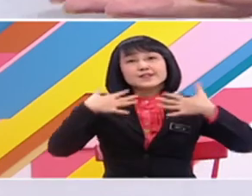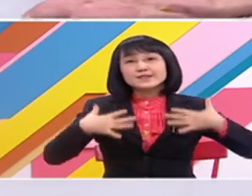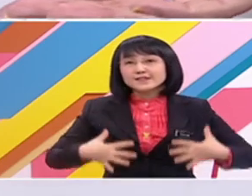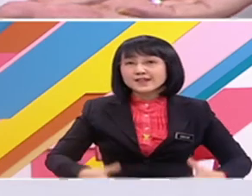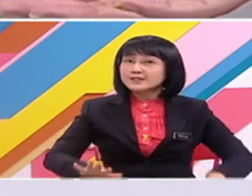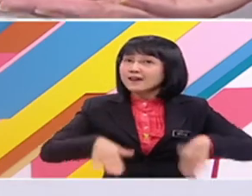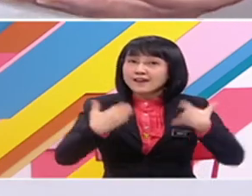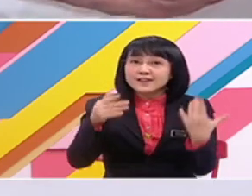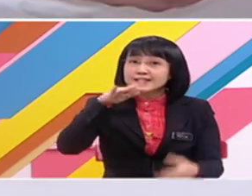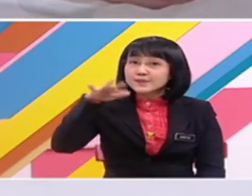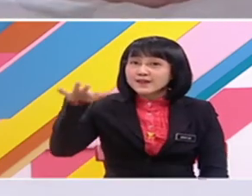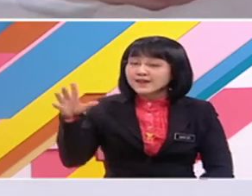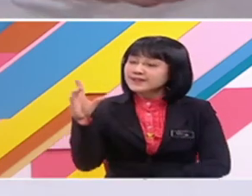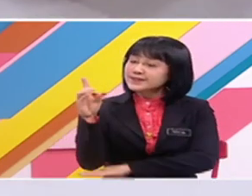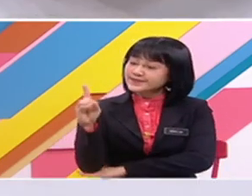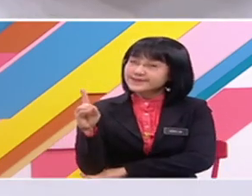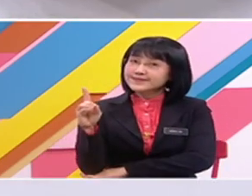it? It's D.